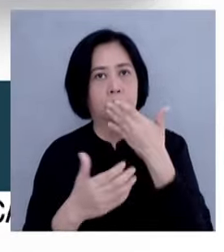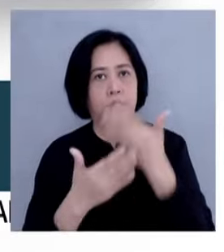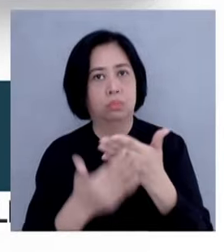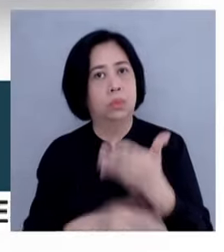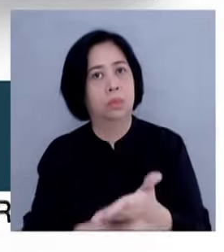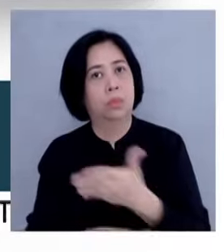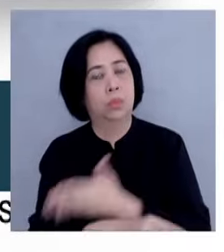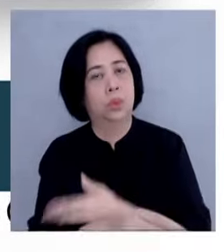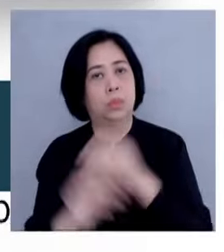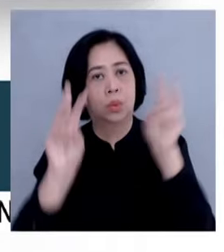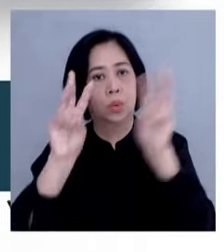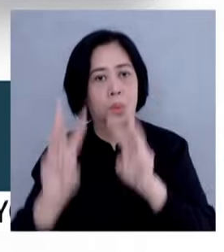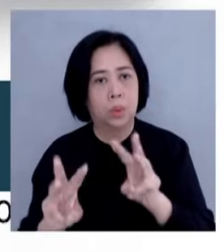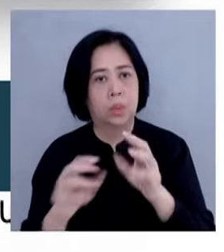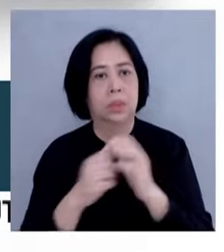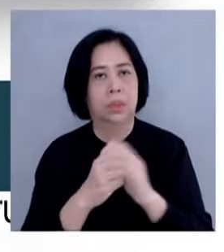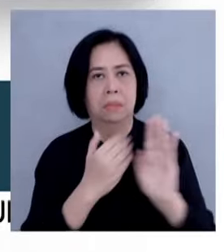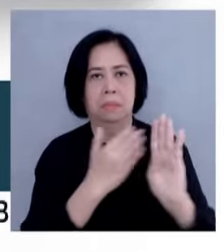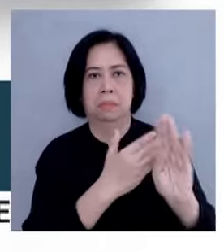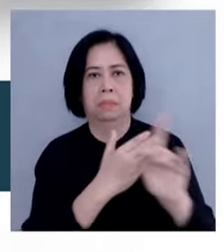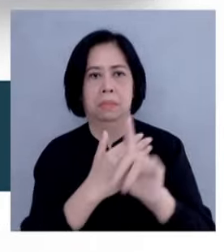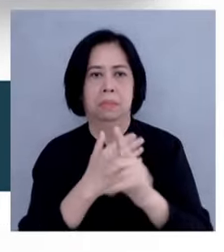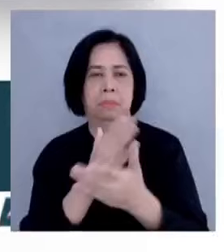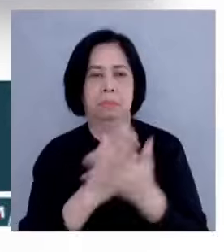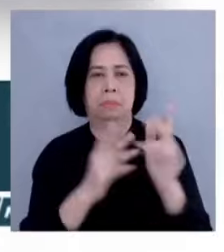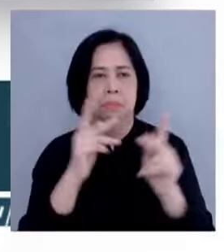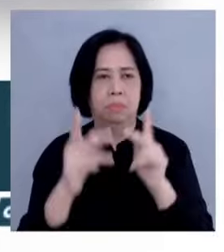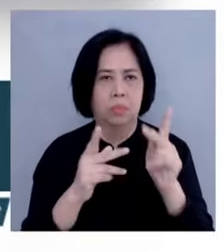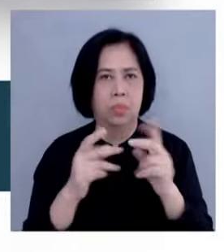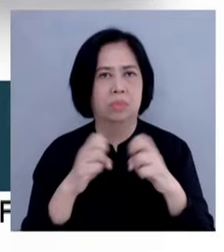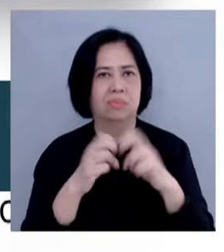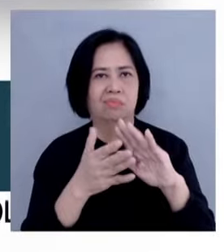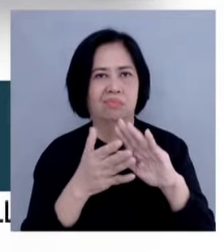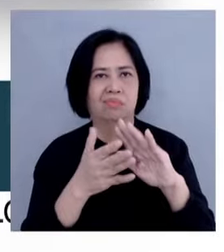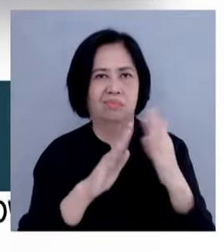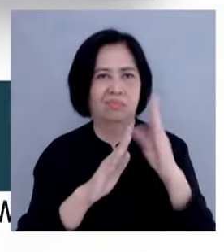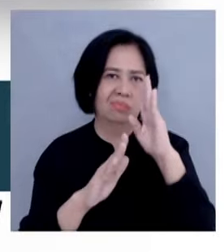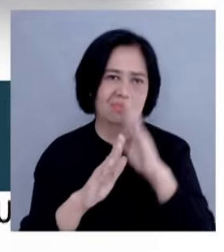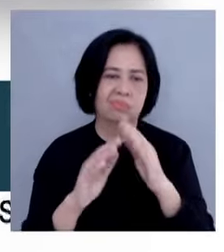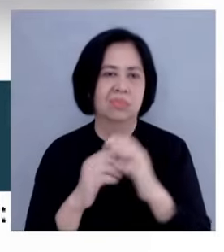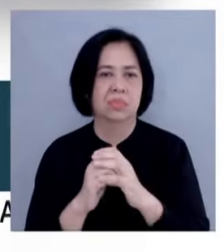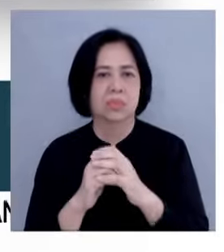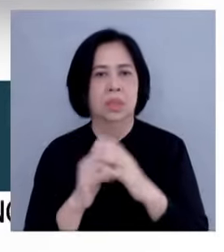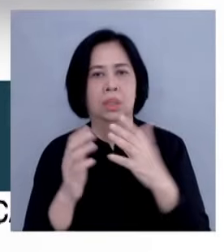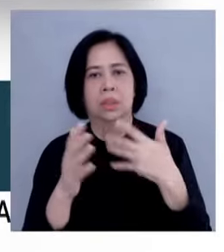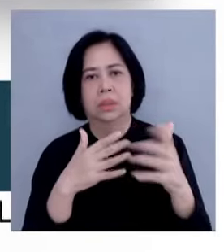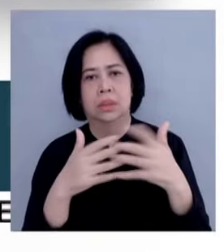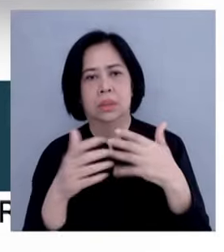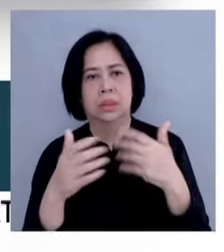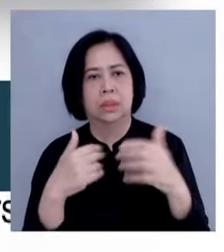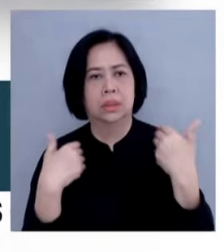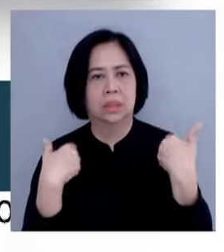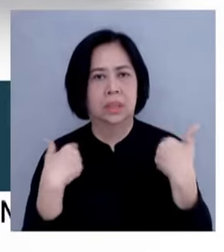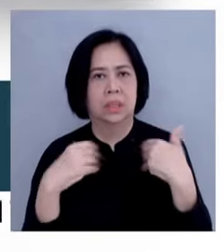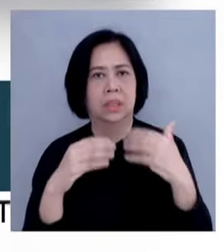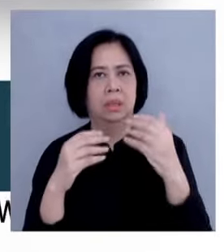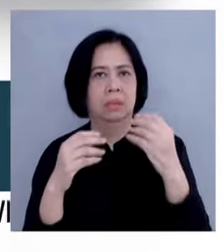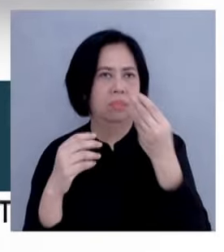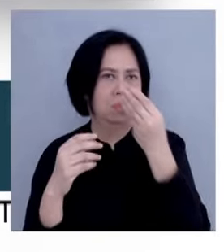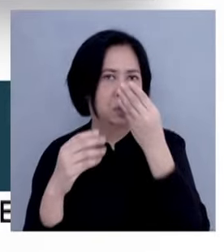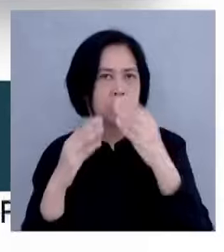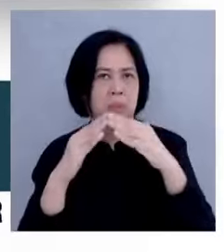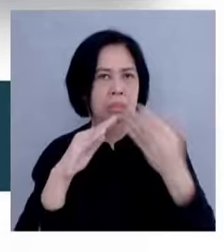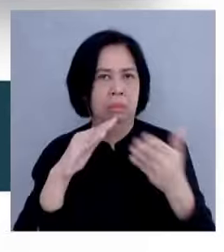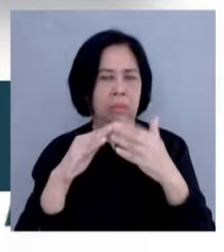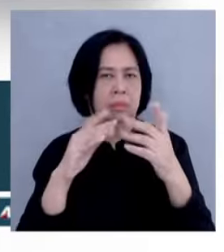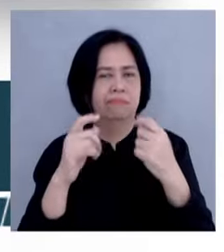ay nagsisibalikan na yun sa kanilang bahay. Kahit sira ang bahay nila, kahit may tatlong yerong natira, ay